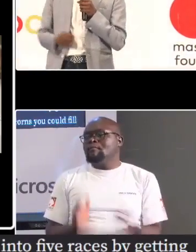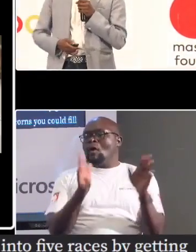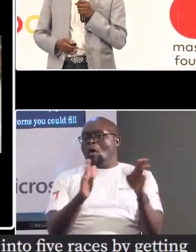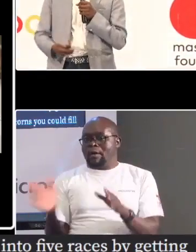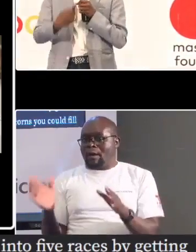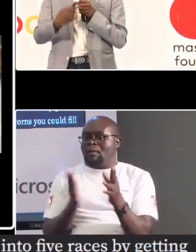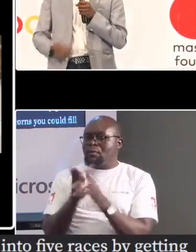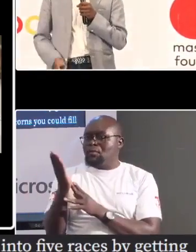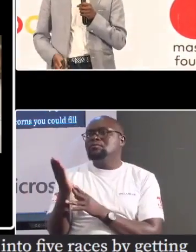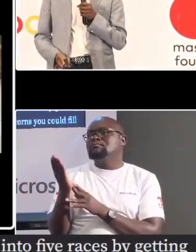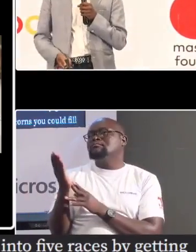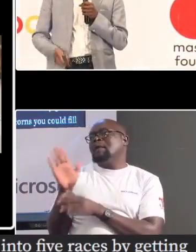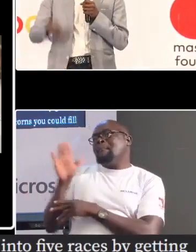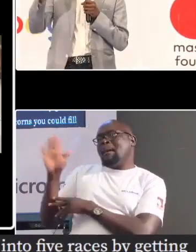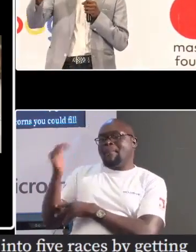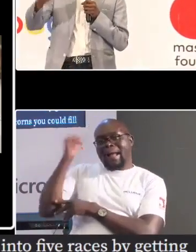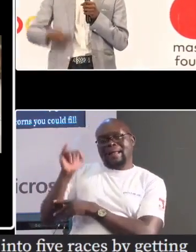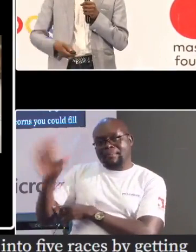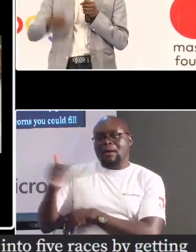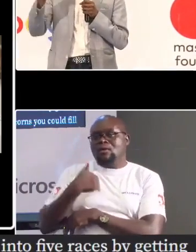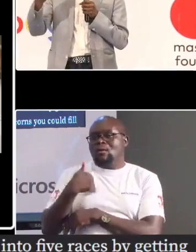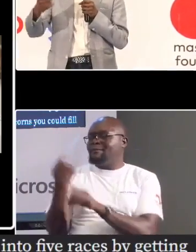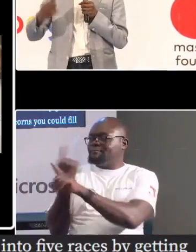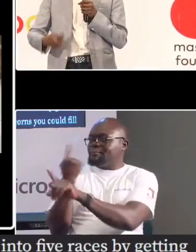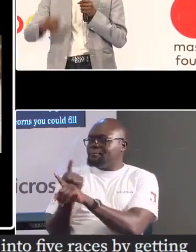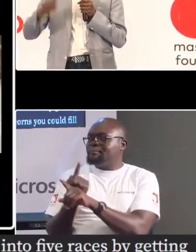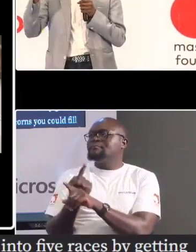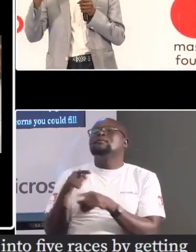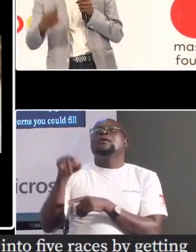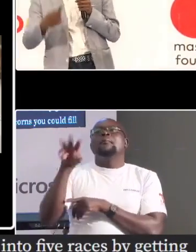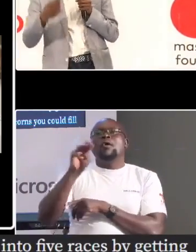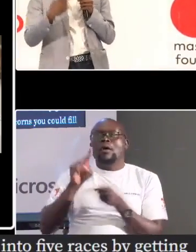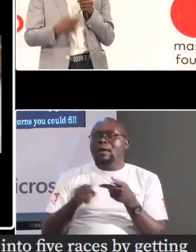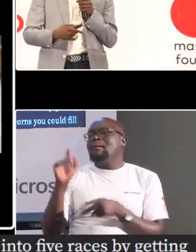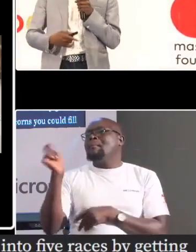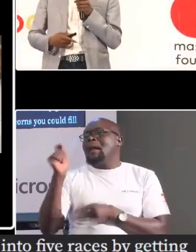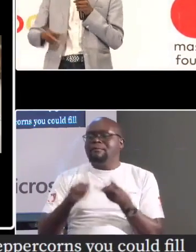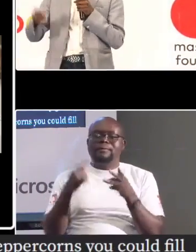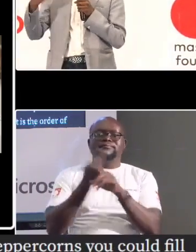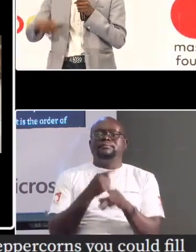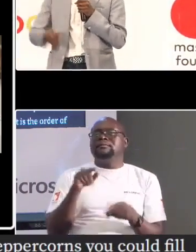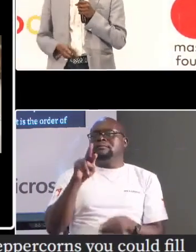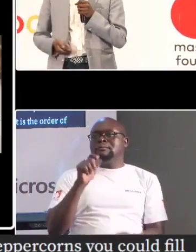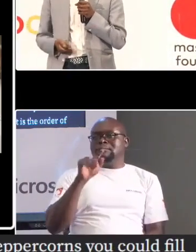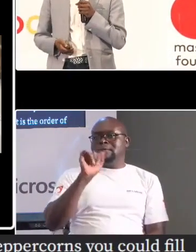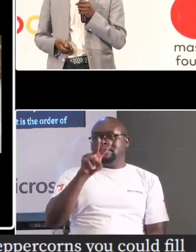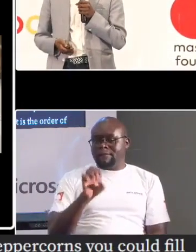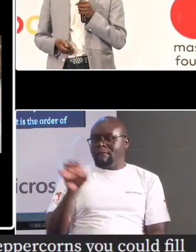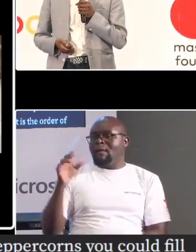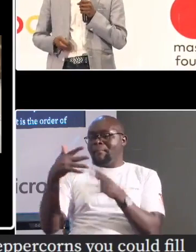descending intelligence, according to him. You've got Caucasian, then Mongolian, then Malay, then Native American, then